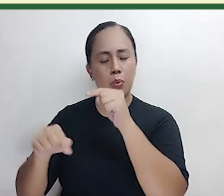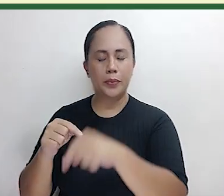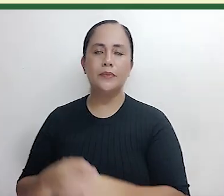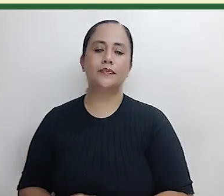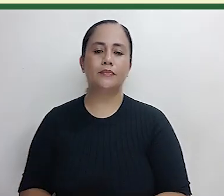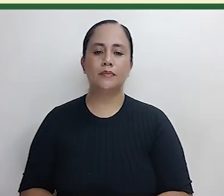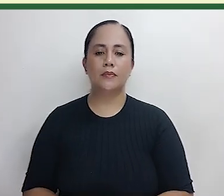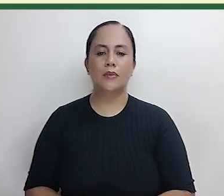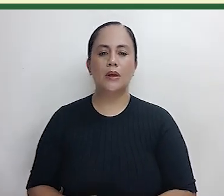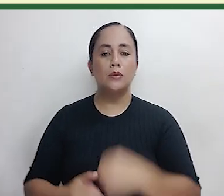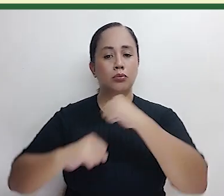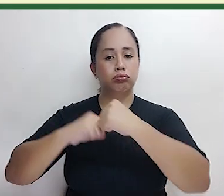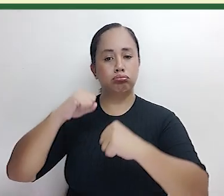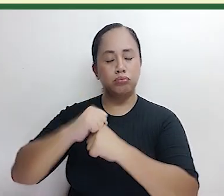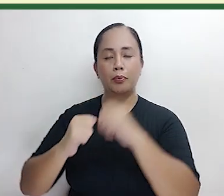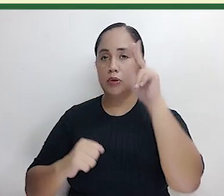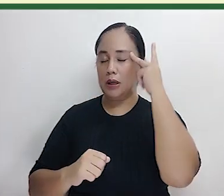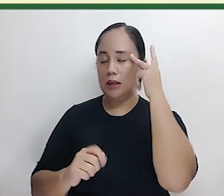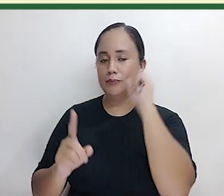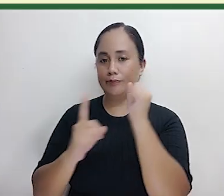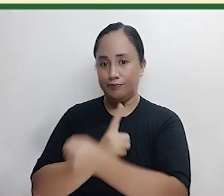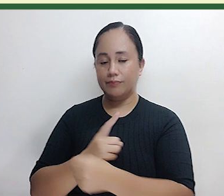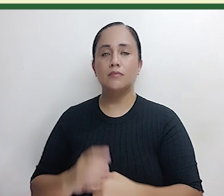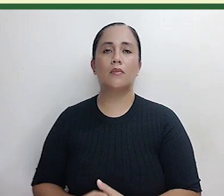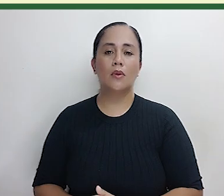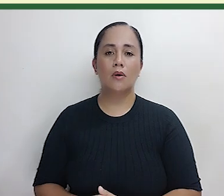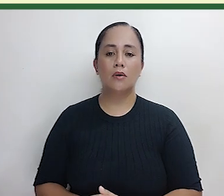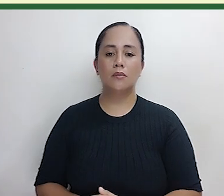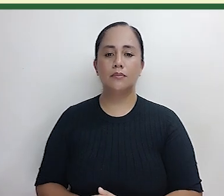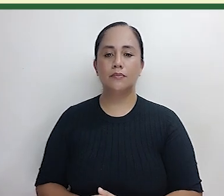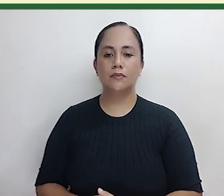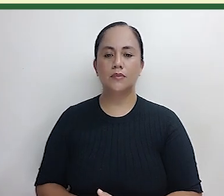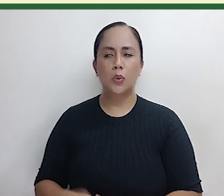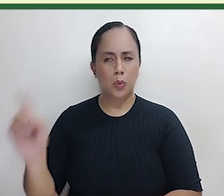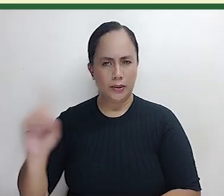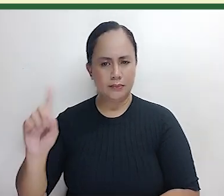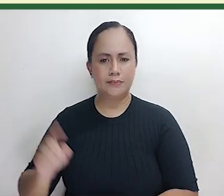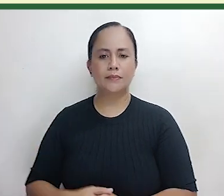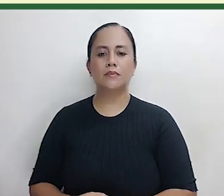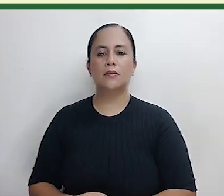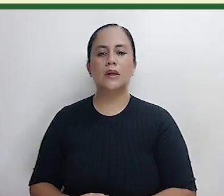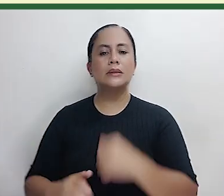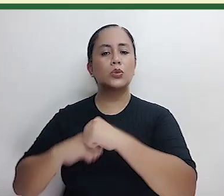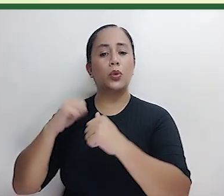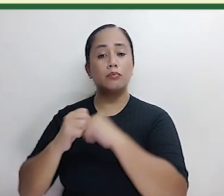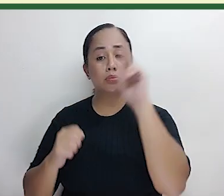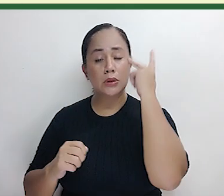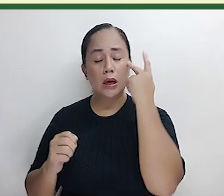Focus of intersectionality: structural and political context. What it